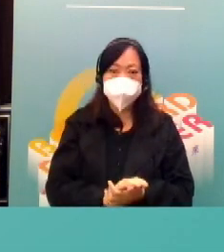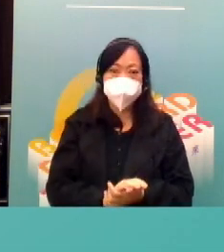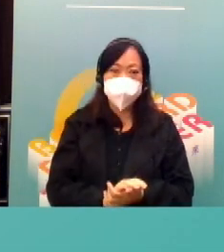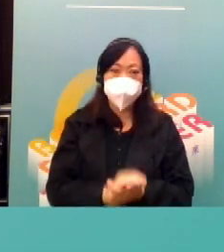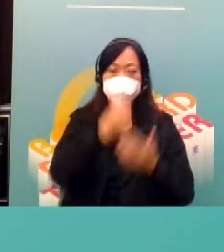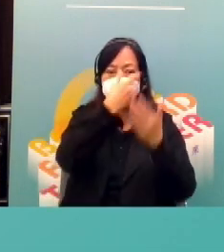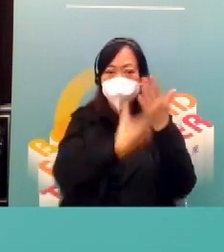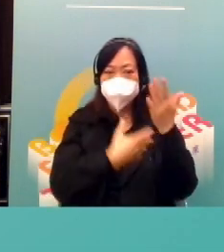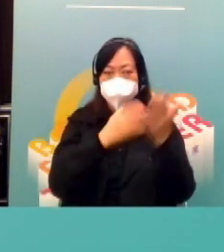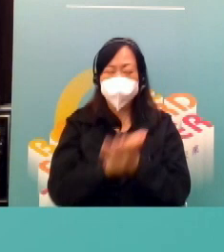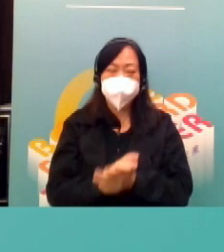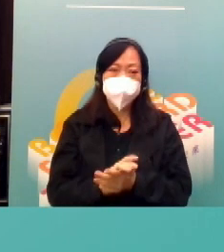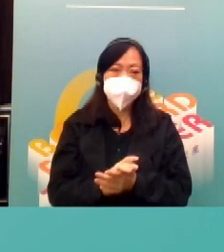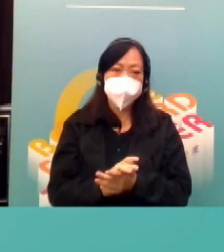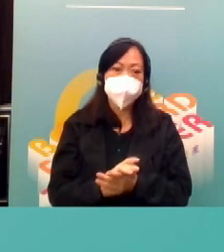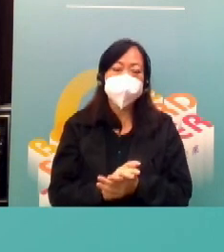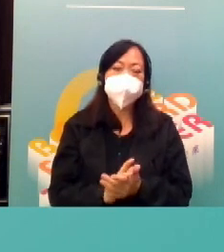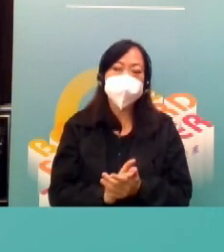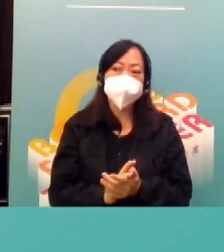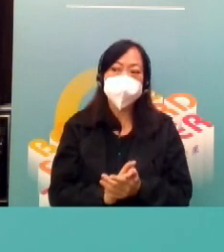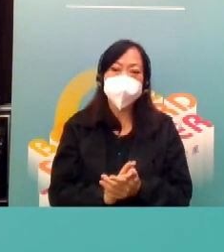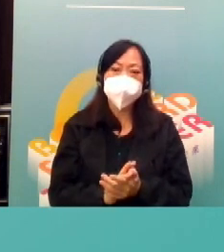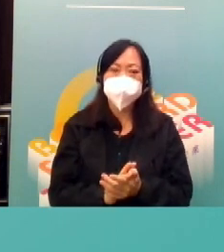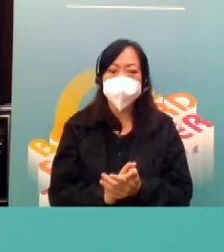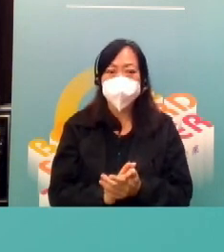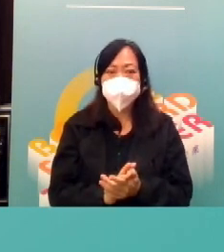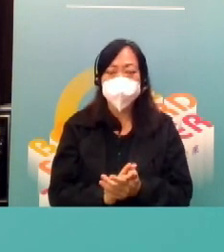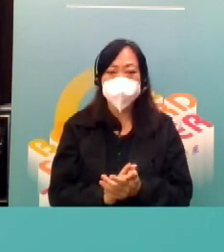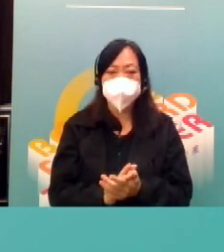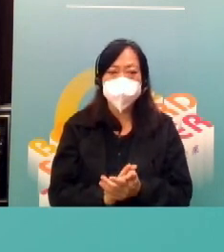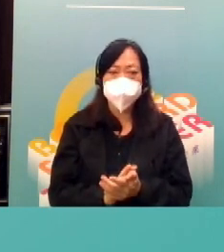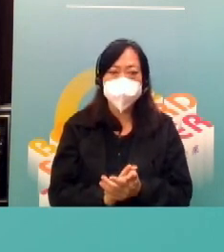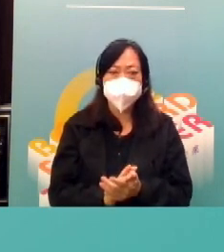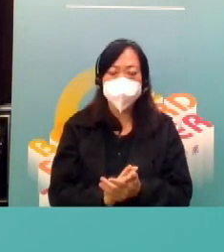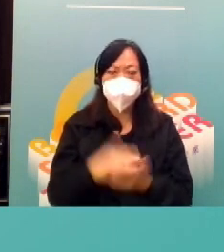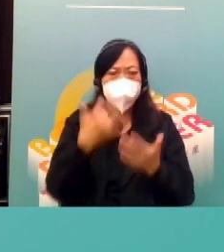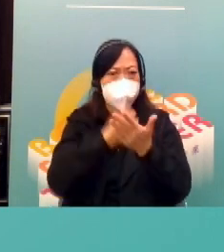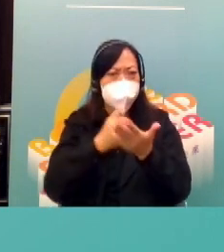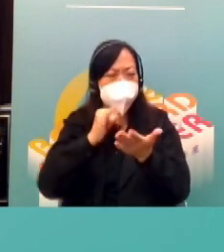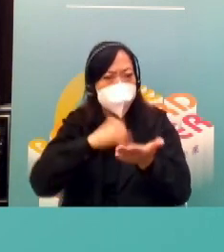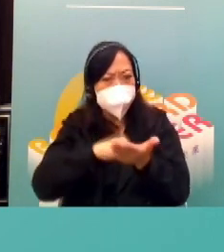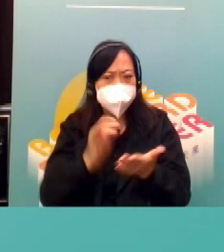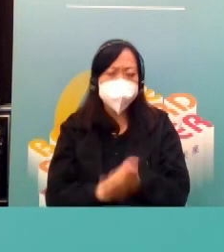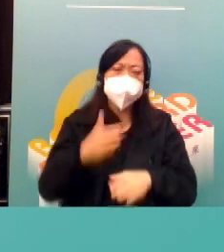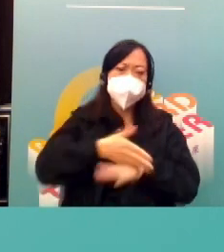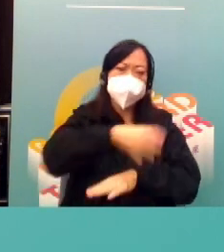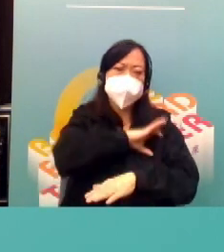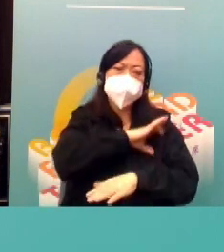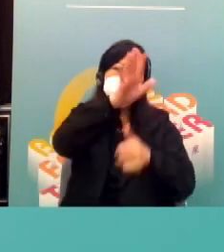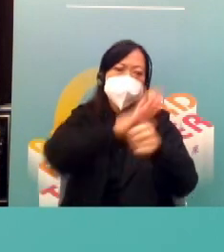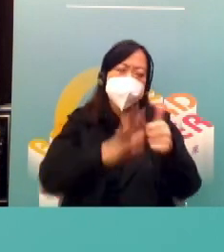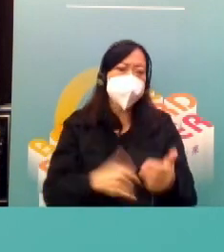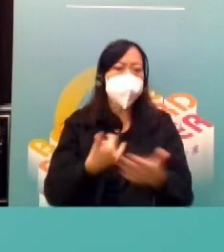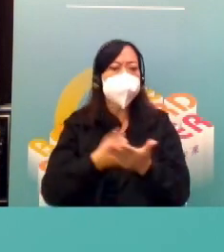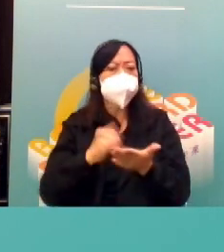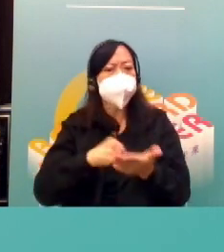a lot of evaluation around the impacts of social impact bonds has been done, and Maggie will know about them. But things like, I don't know, should